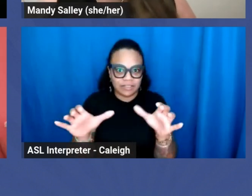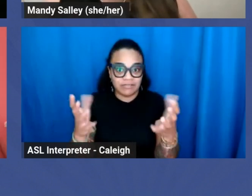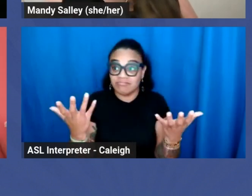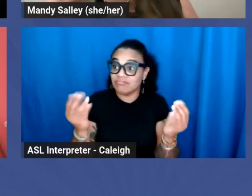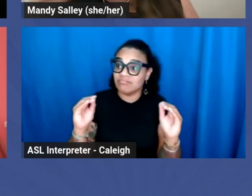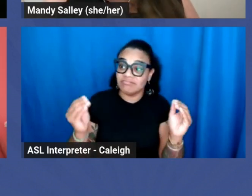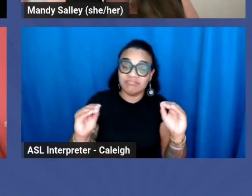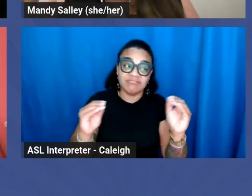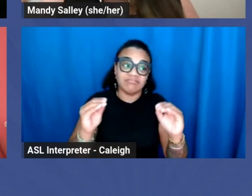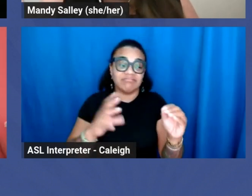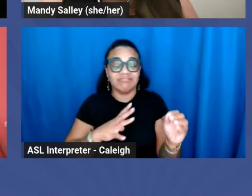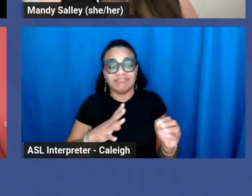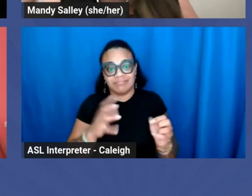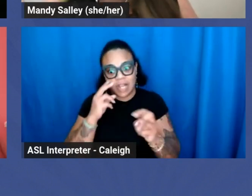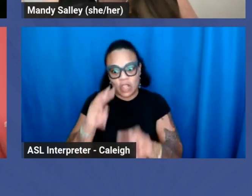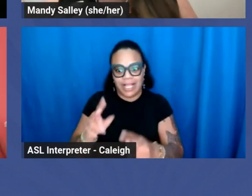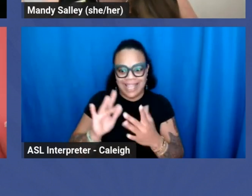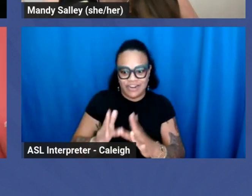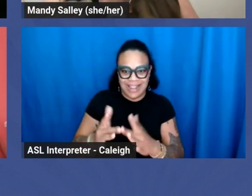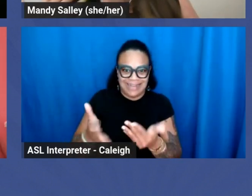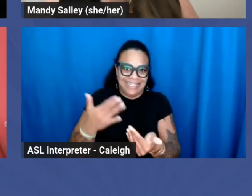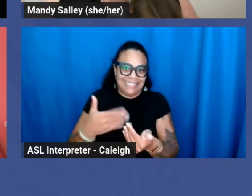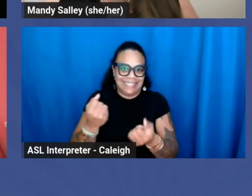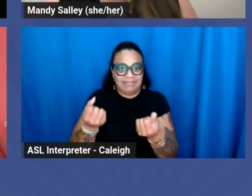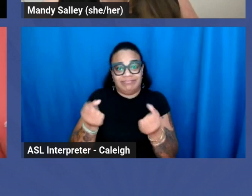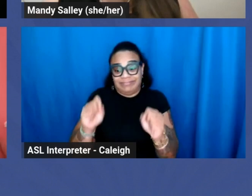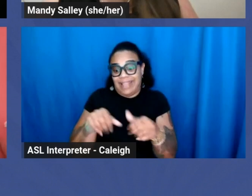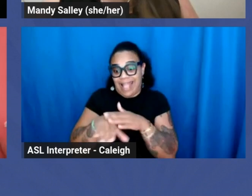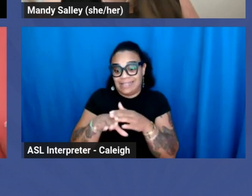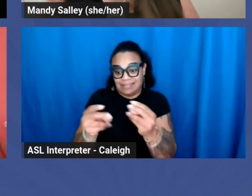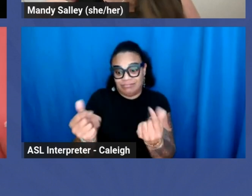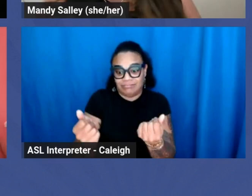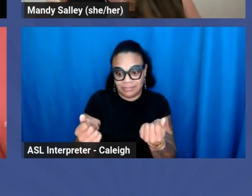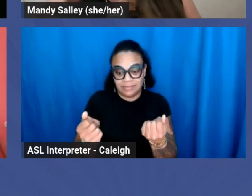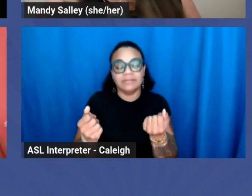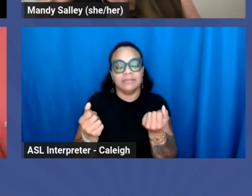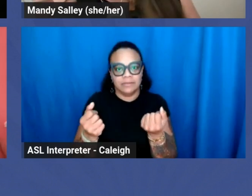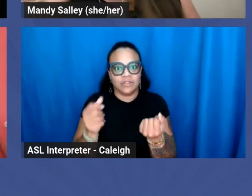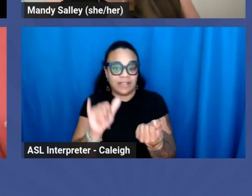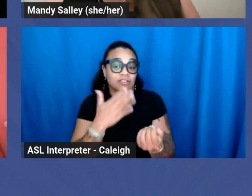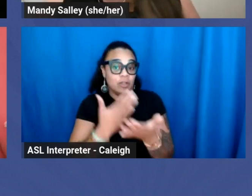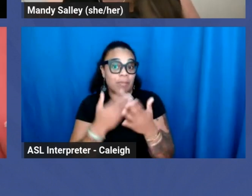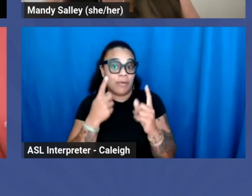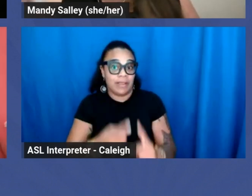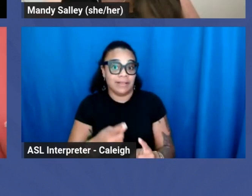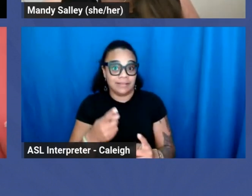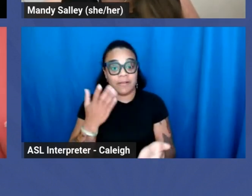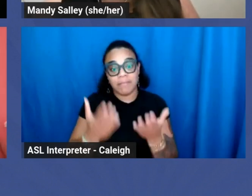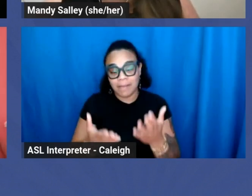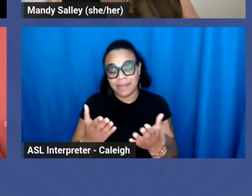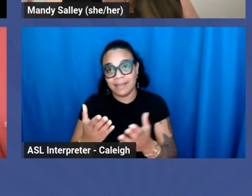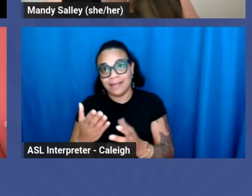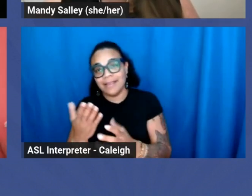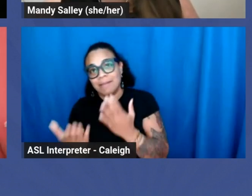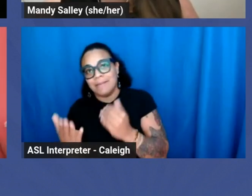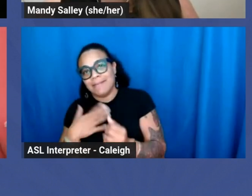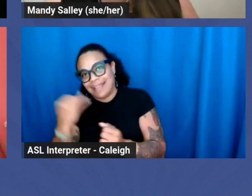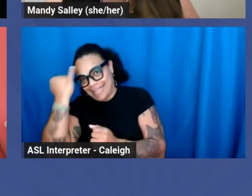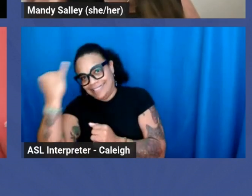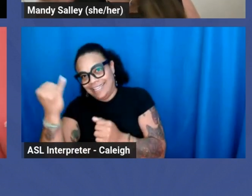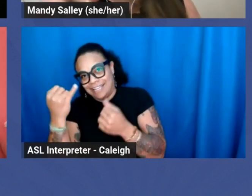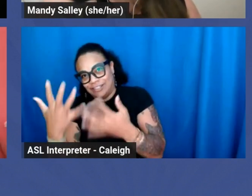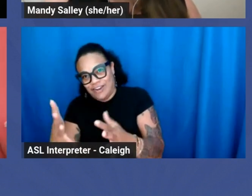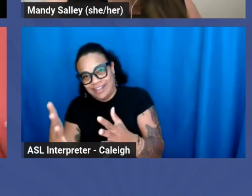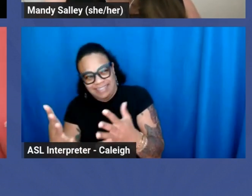internet, right? Because that's easy and accessible. So I think that's a really excellent point. I would love, and maybe this exists. I'm sure it does exist, but it'd be great to see